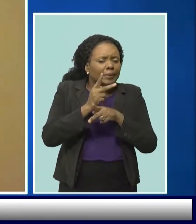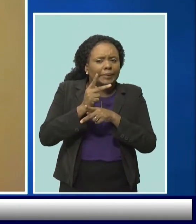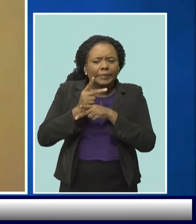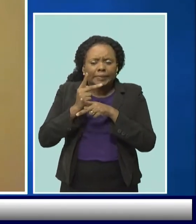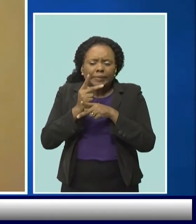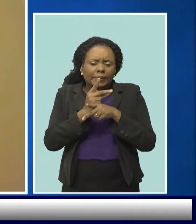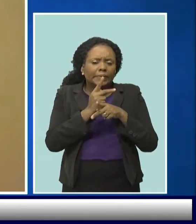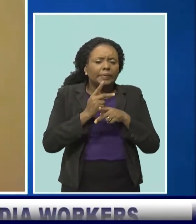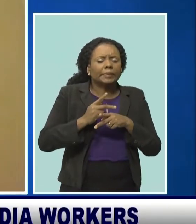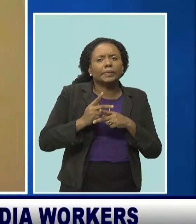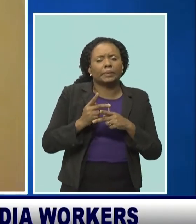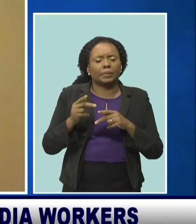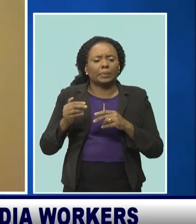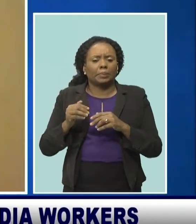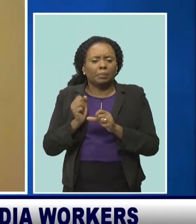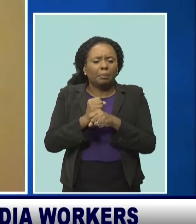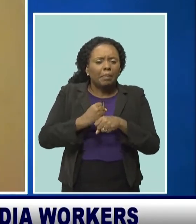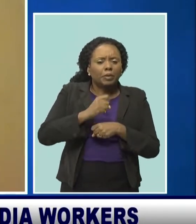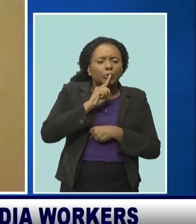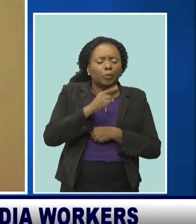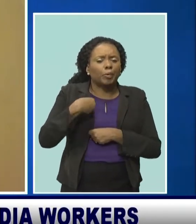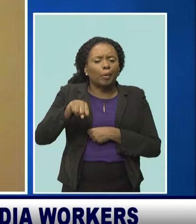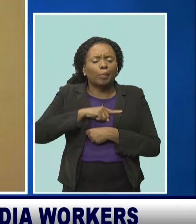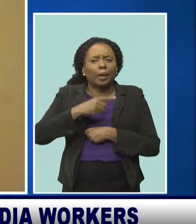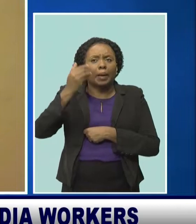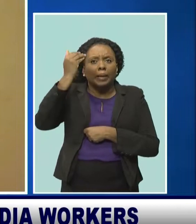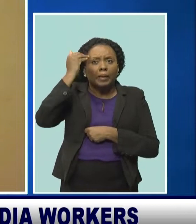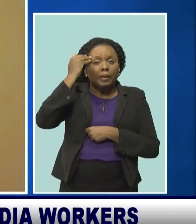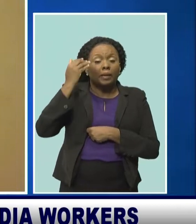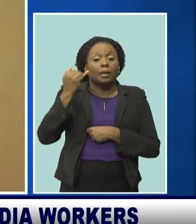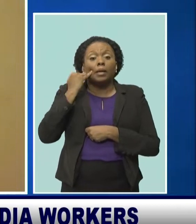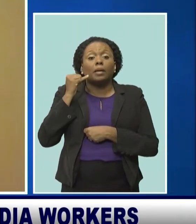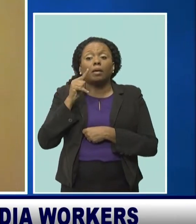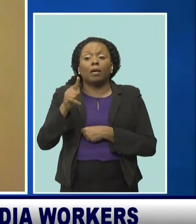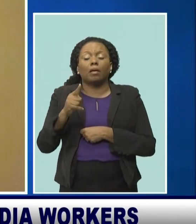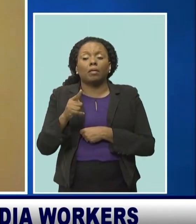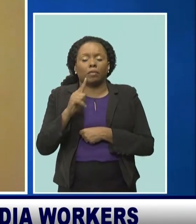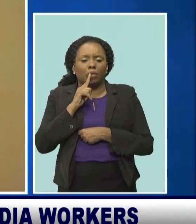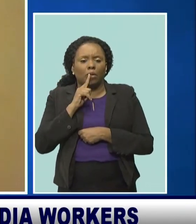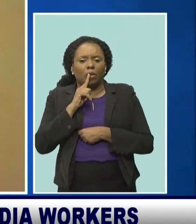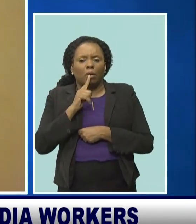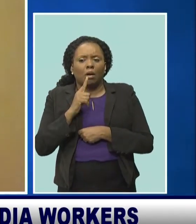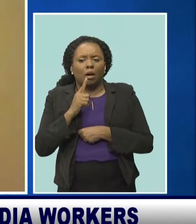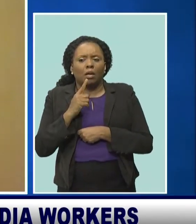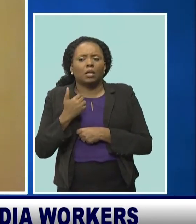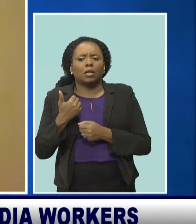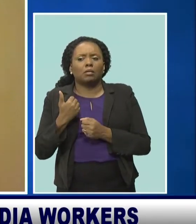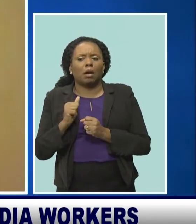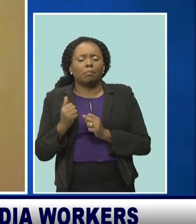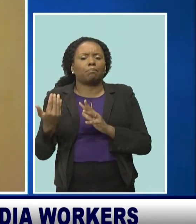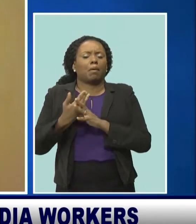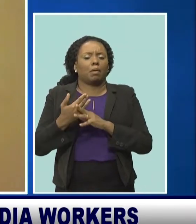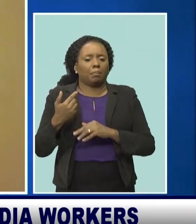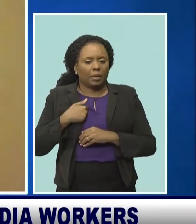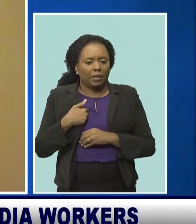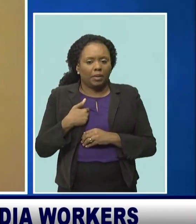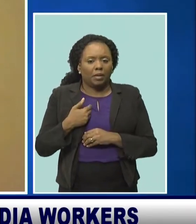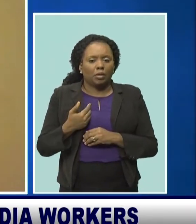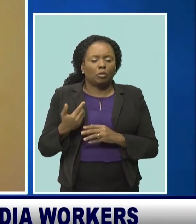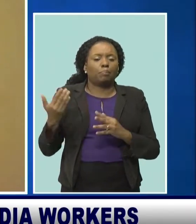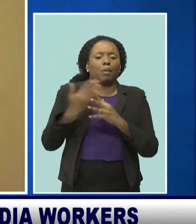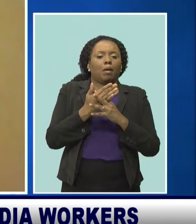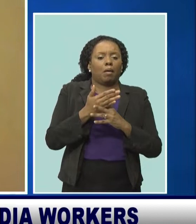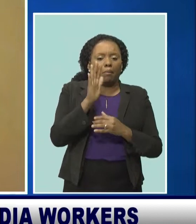be on the ball and be aware that when you touch one, you touch all. So even though some of these things may happen outside